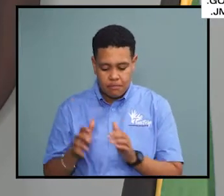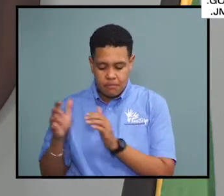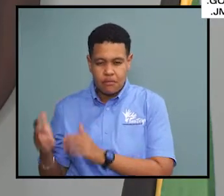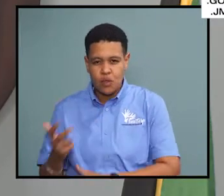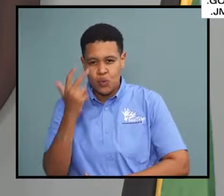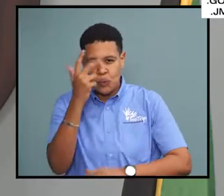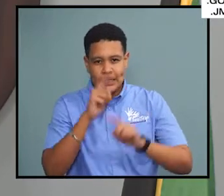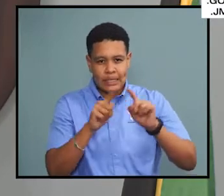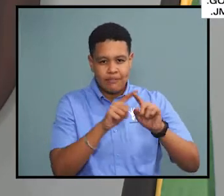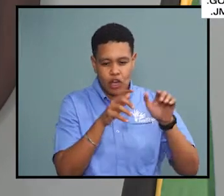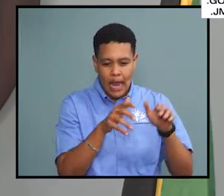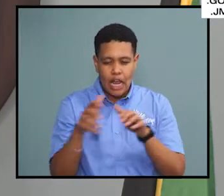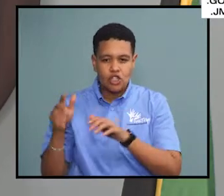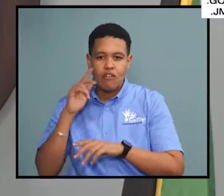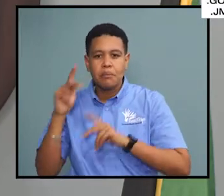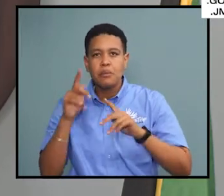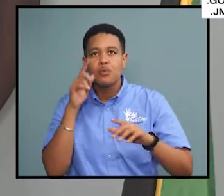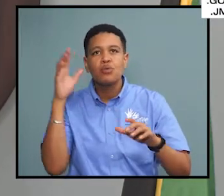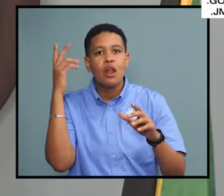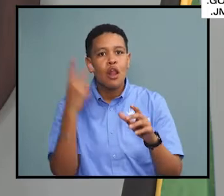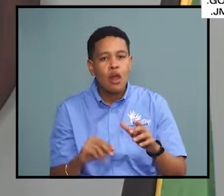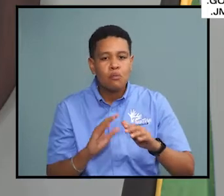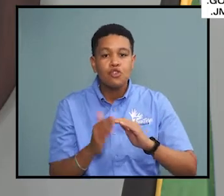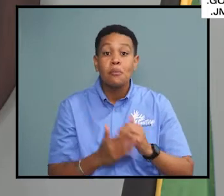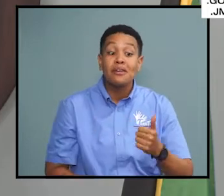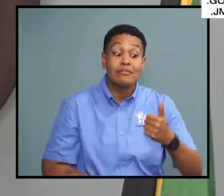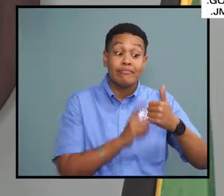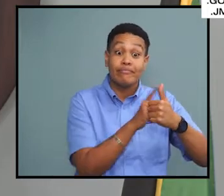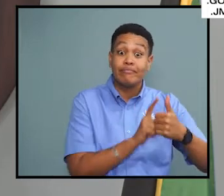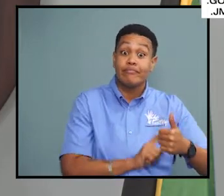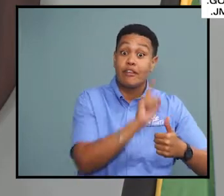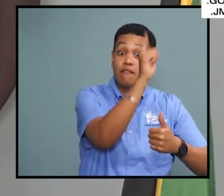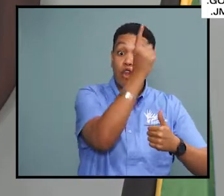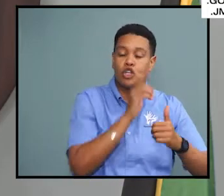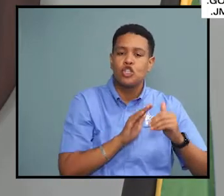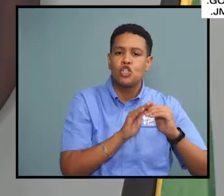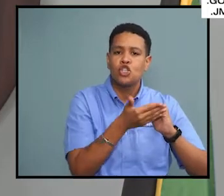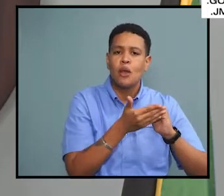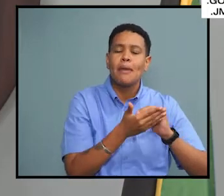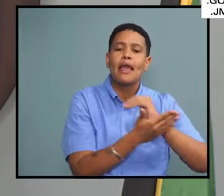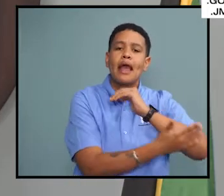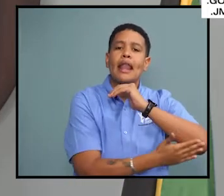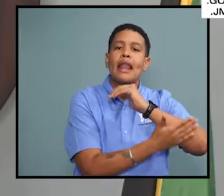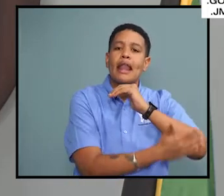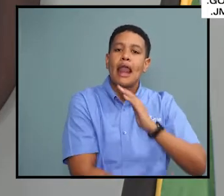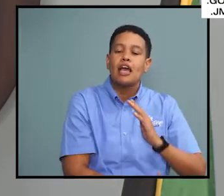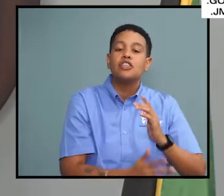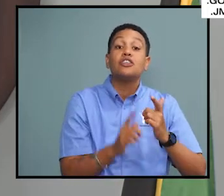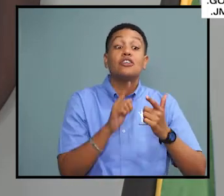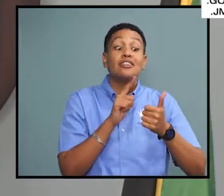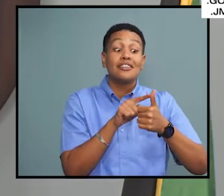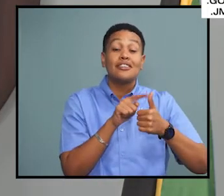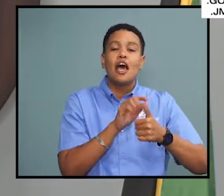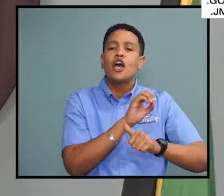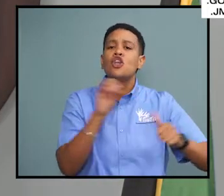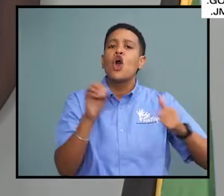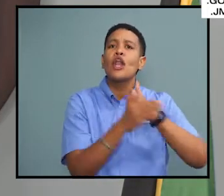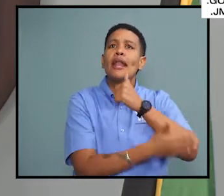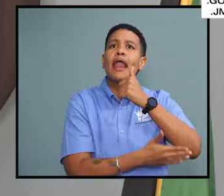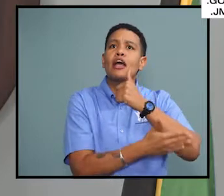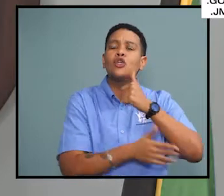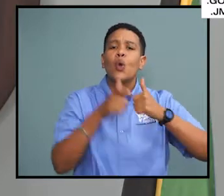passengers. 1, Jamaican nationals and non-nationals ordinarily resident in